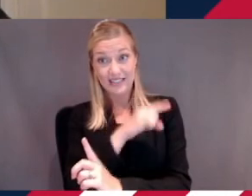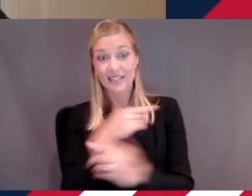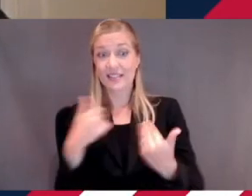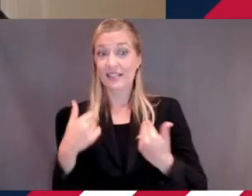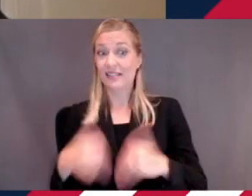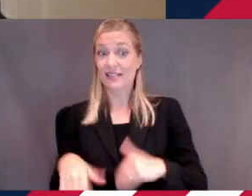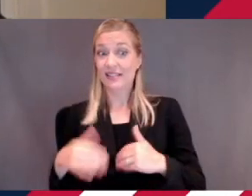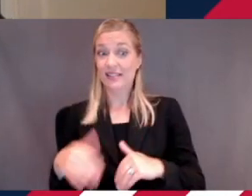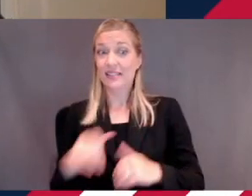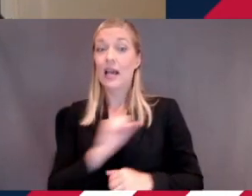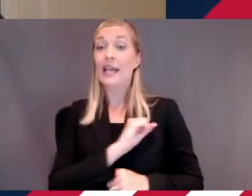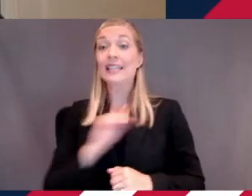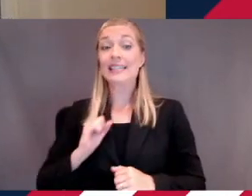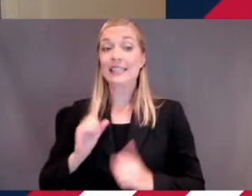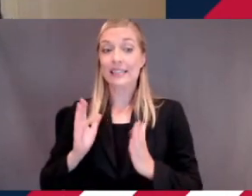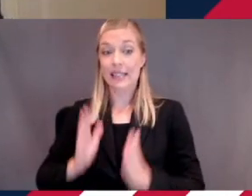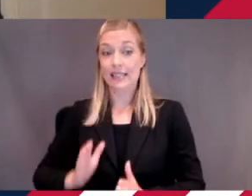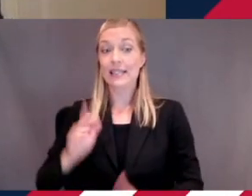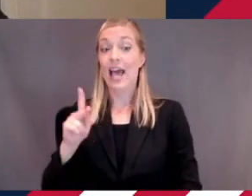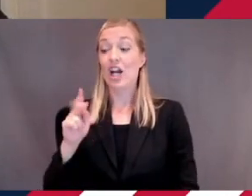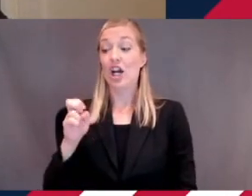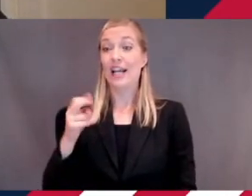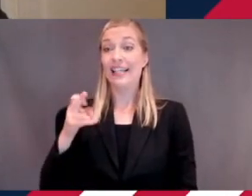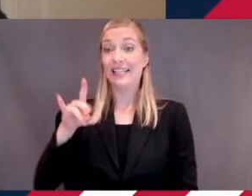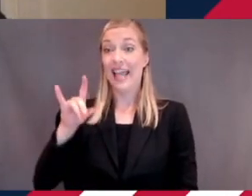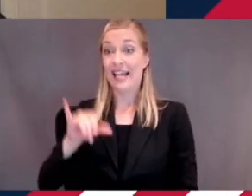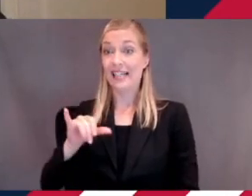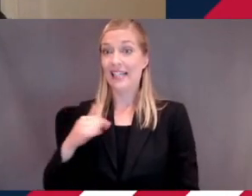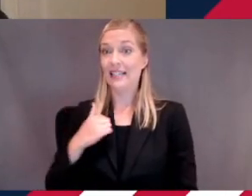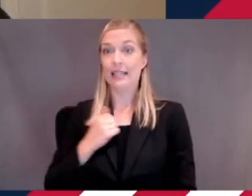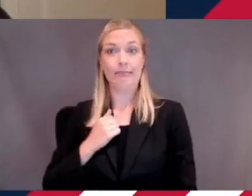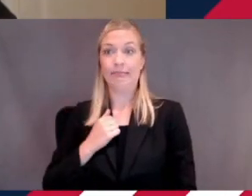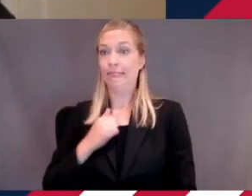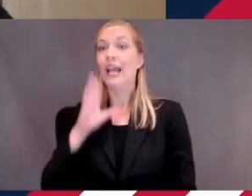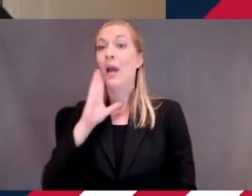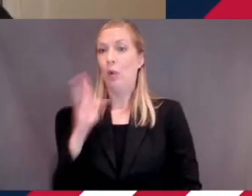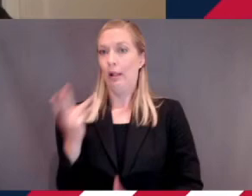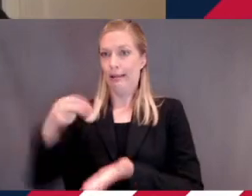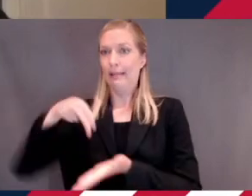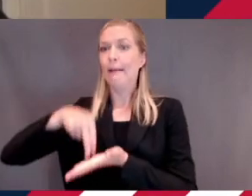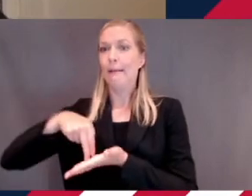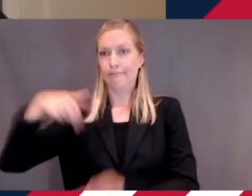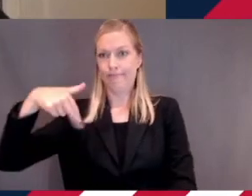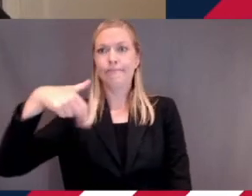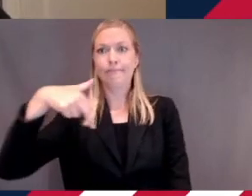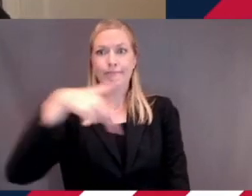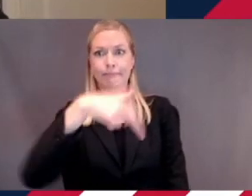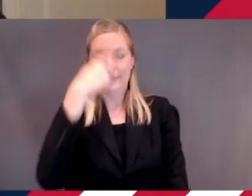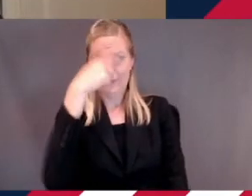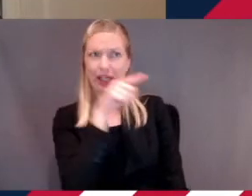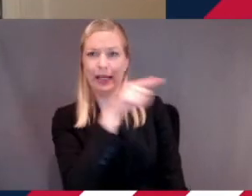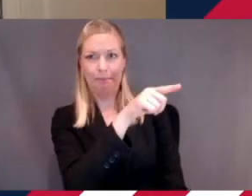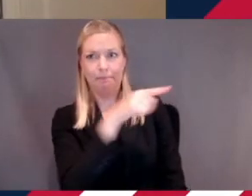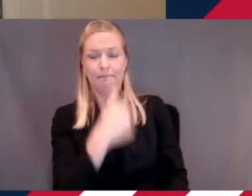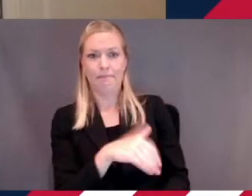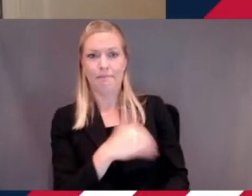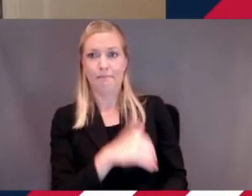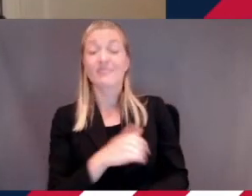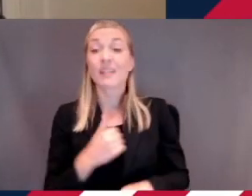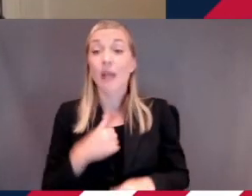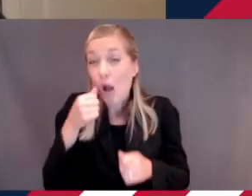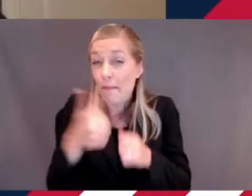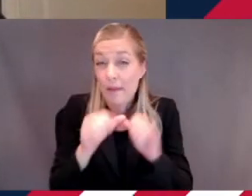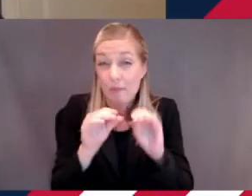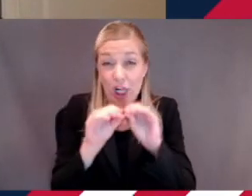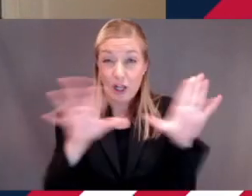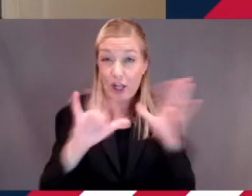of his legacy. And I remember vividly sitting in that room wondering, I couldn't believe that I was getting paid that day. And I bring this up